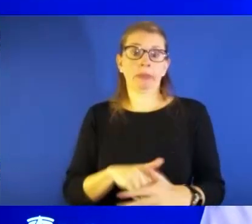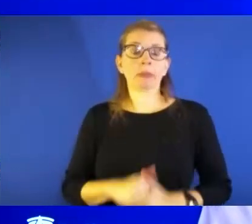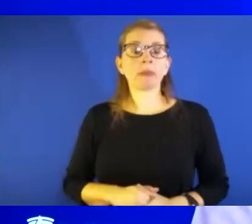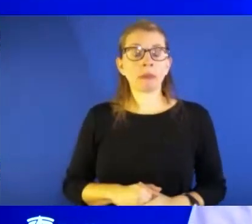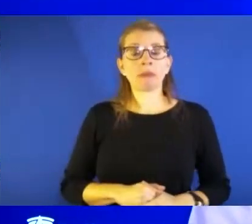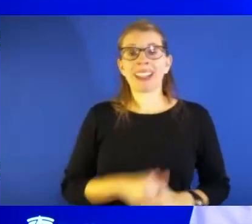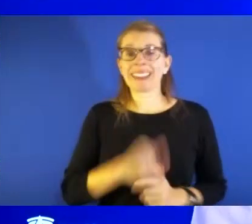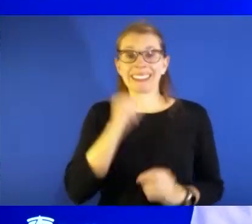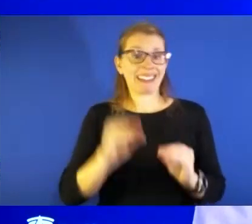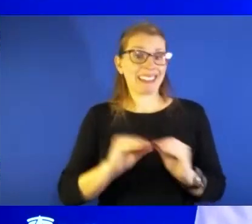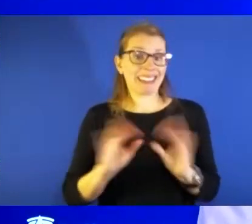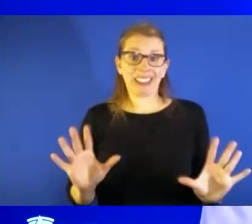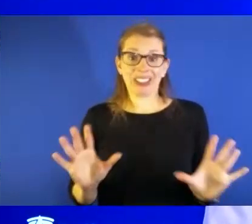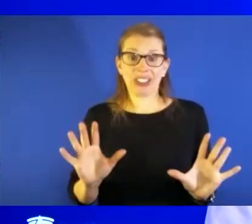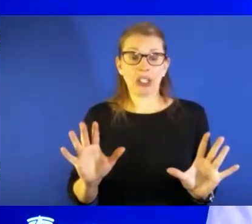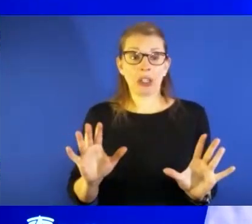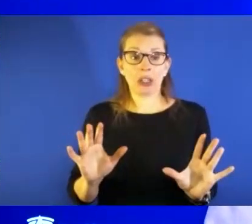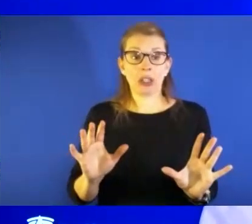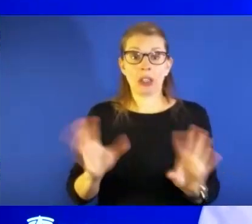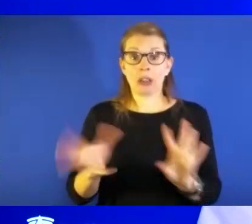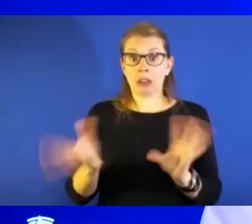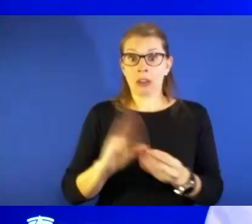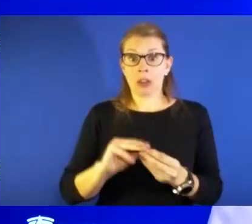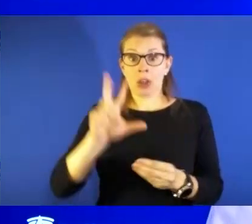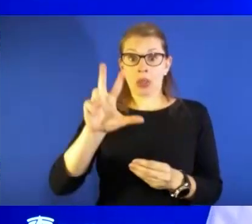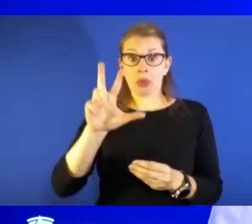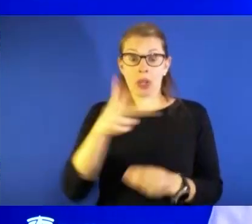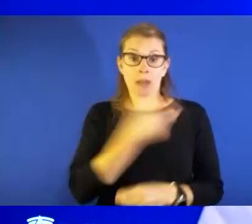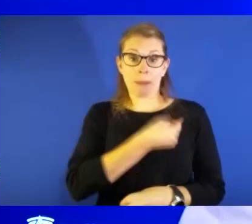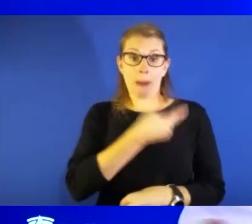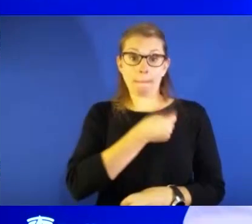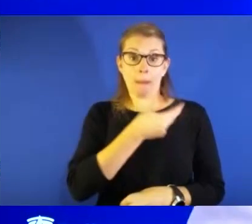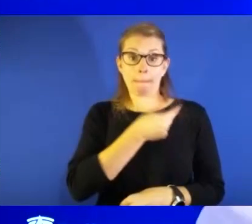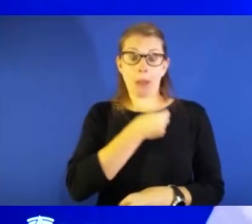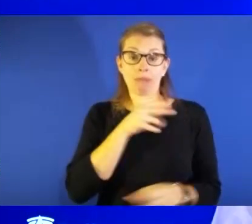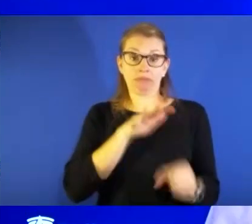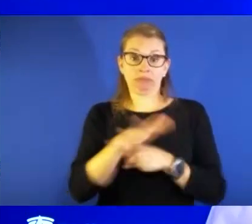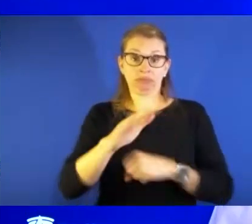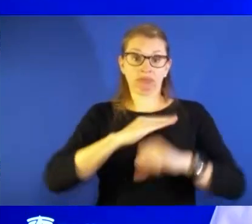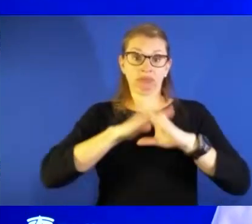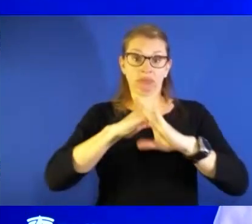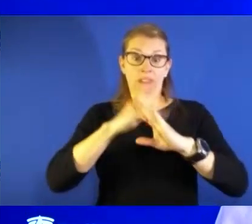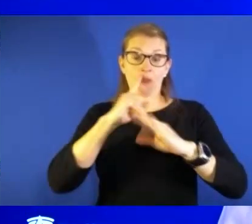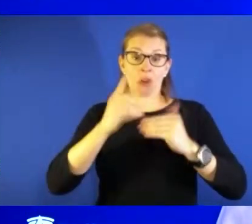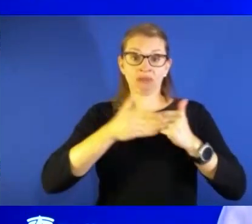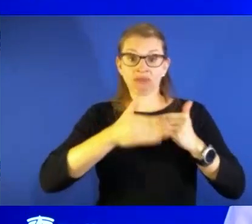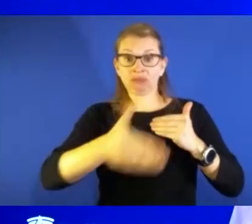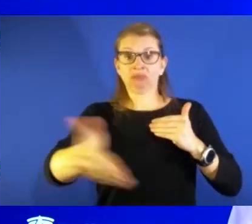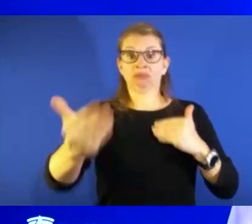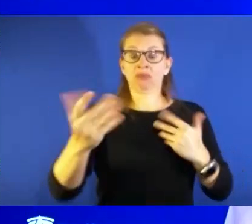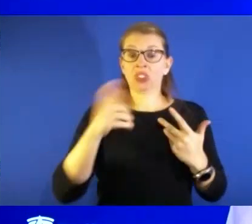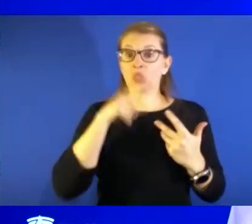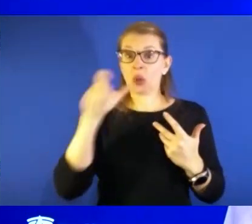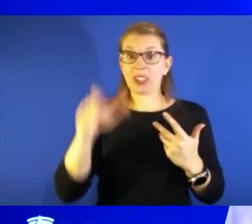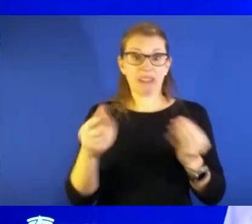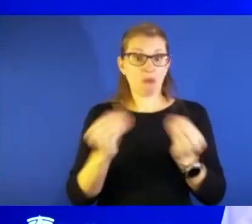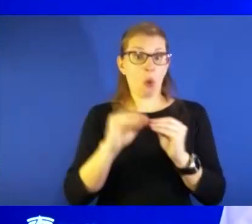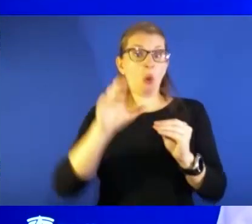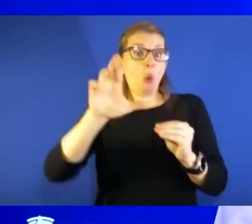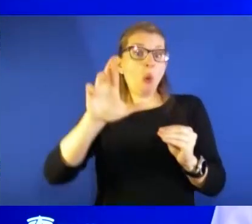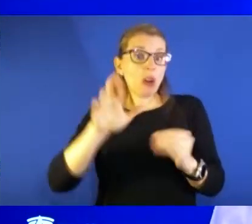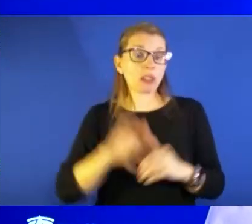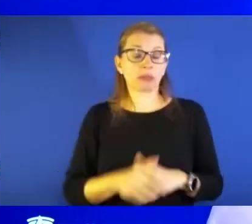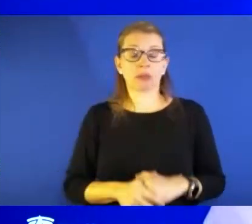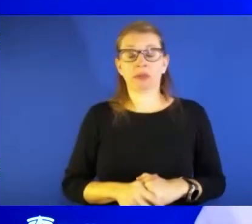unclear. Will 3 total doses be protective enough for the long term that you don't need any other? Or are we looking